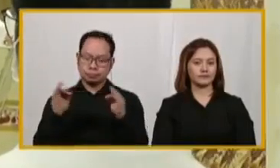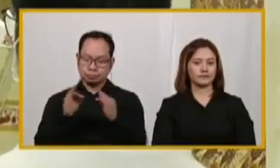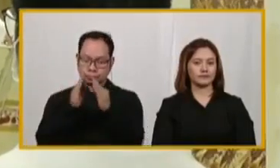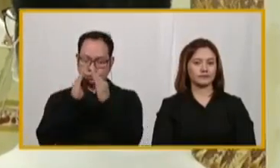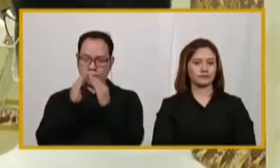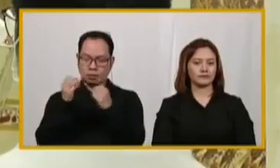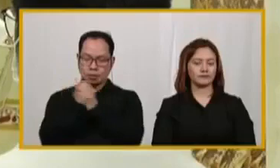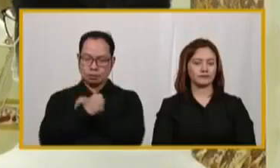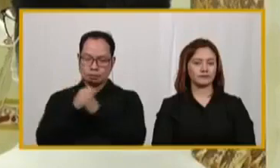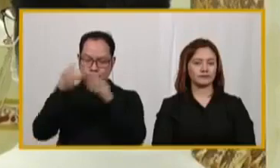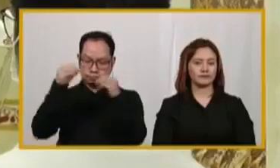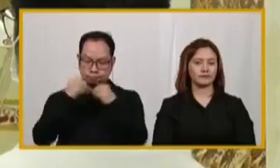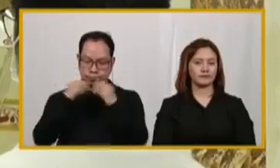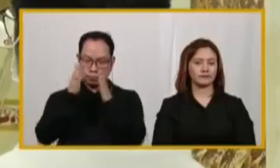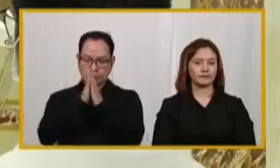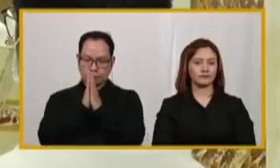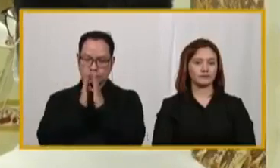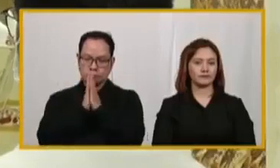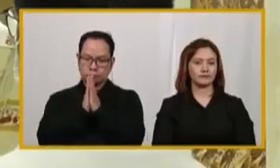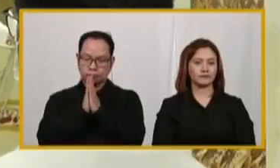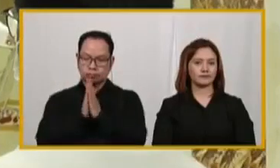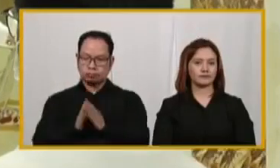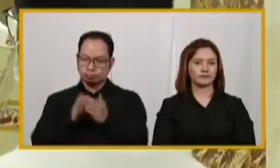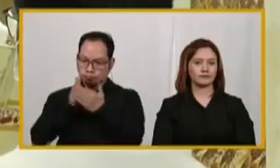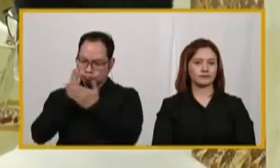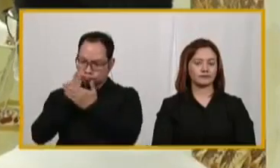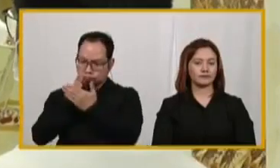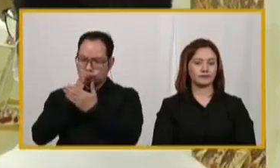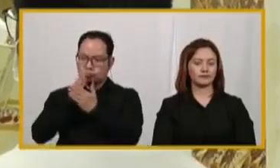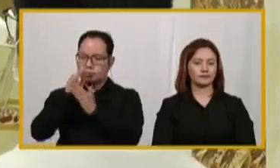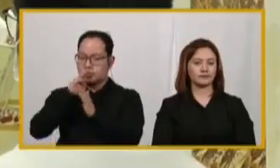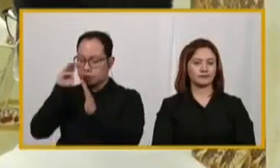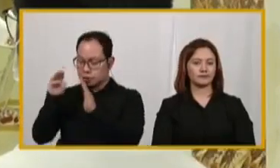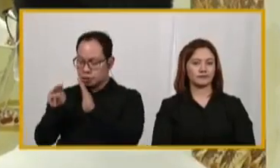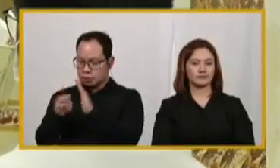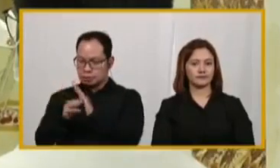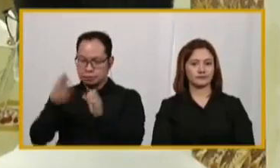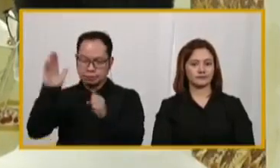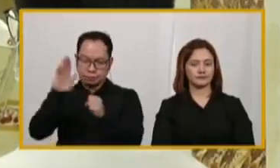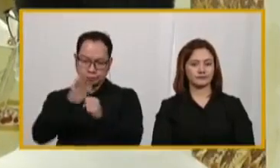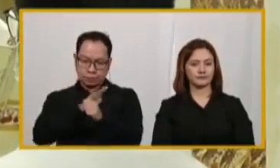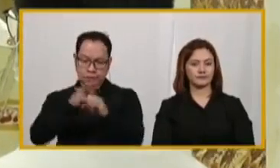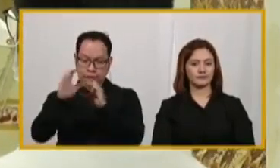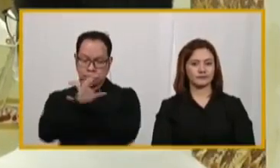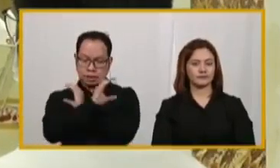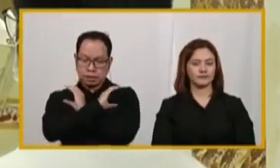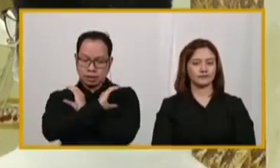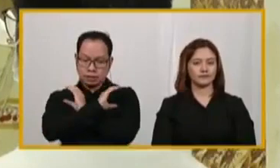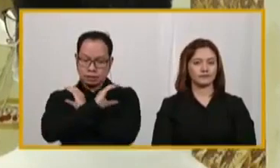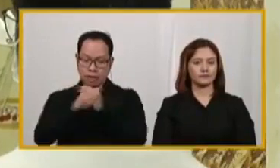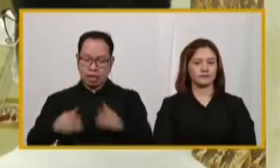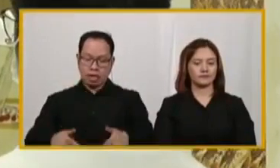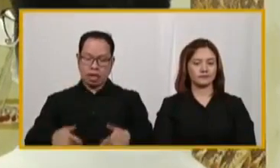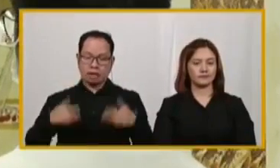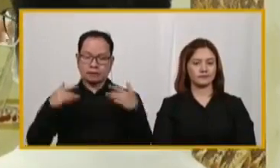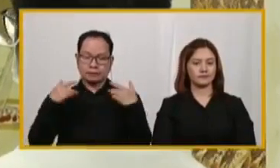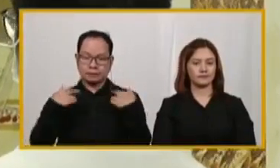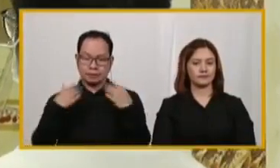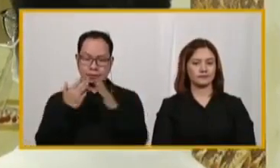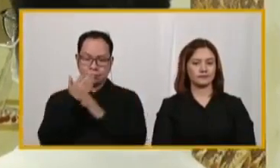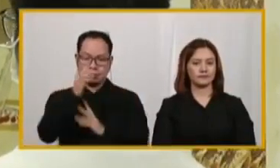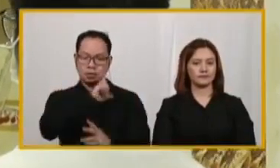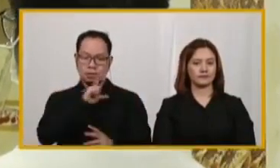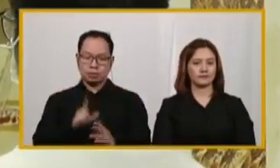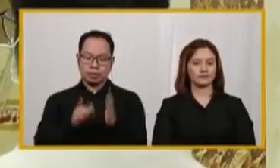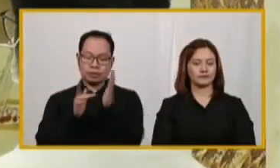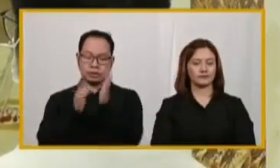pray, that we may draw from so great a mystery the fullness of charity and of life, through our